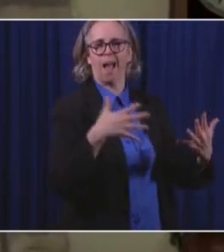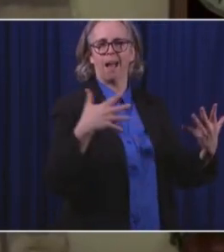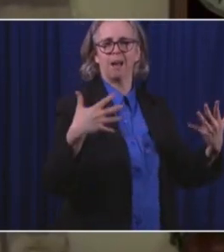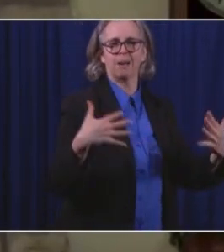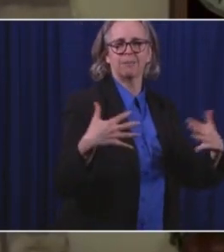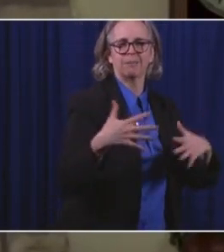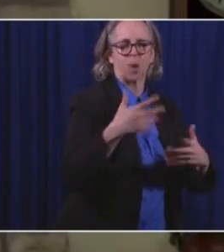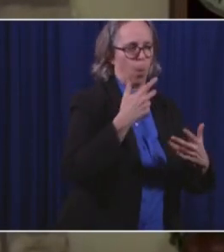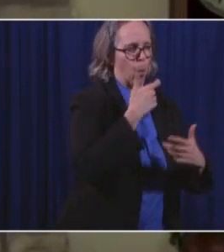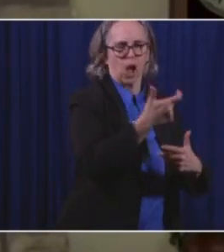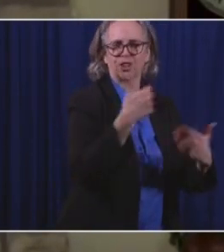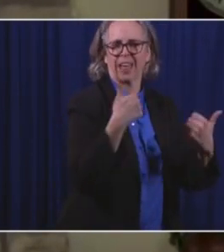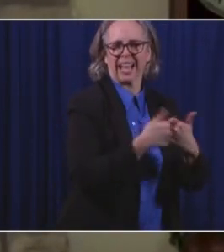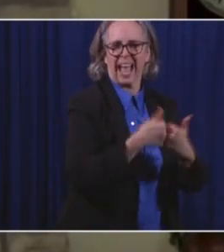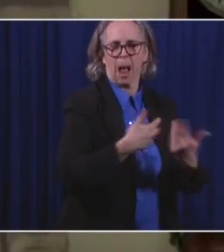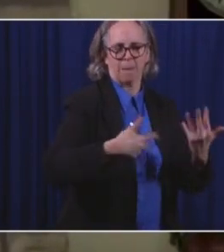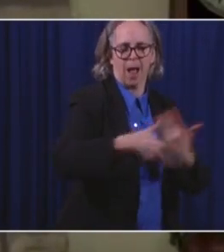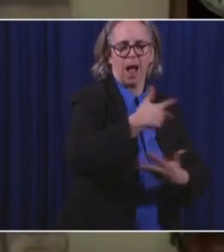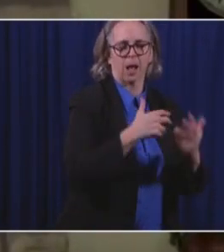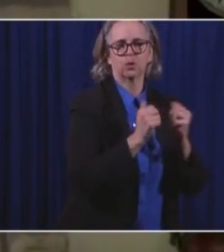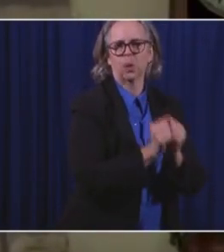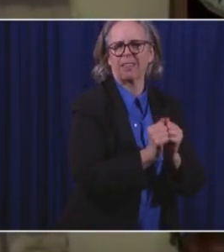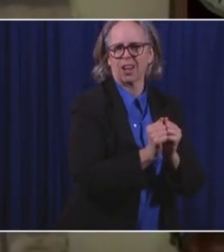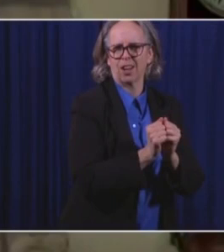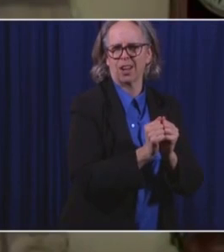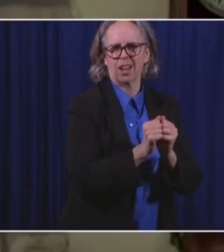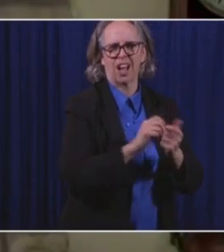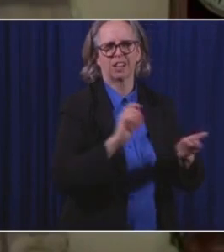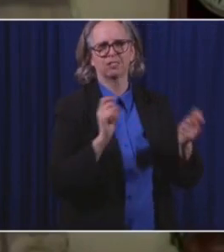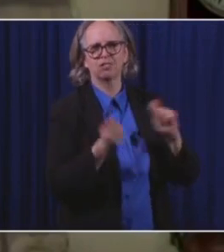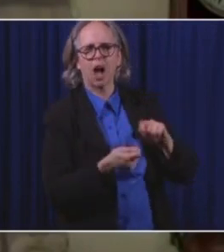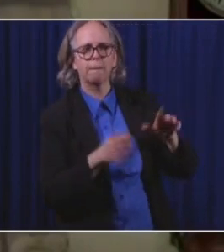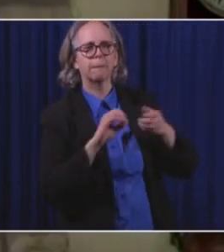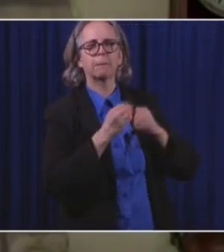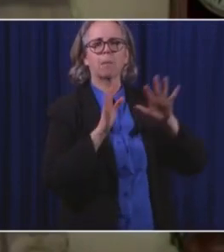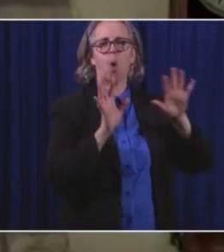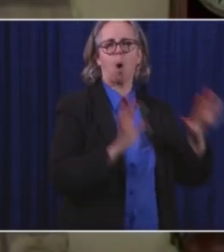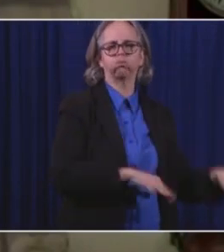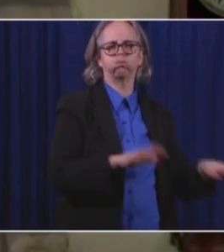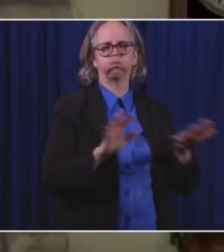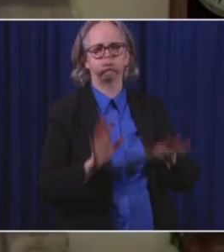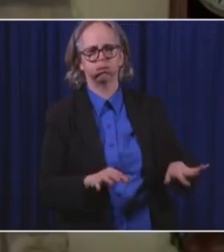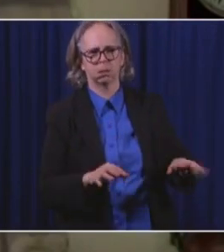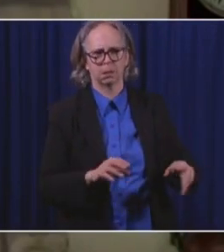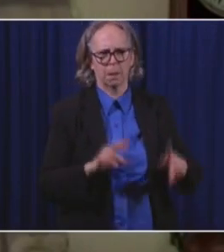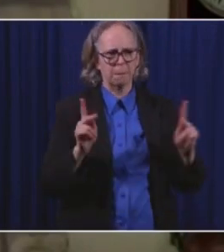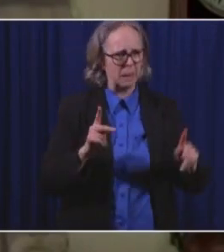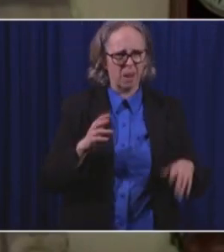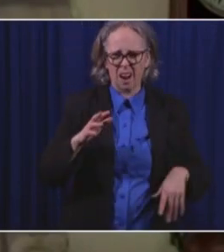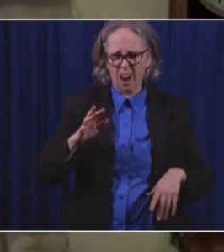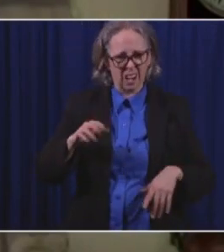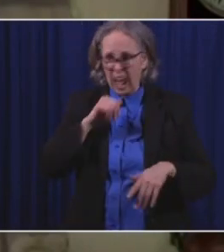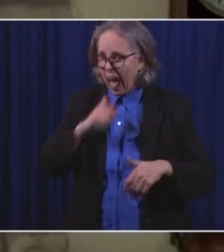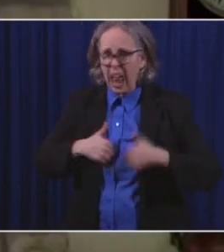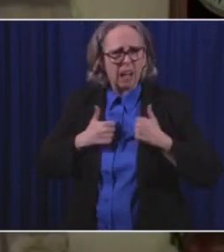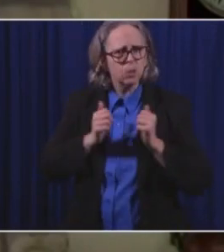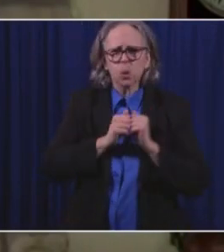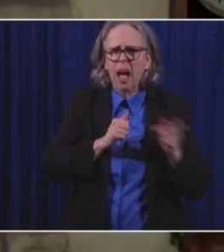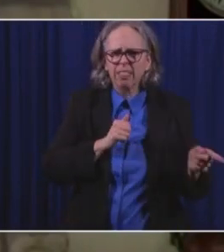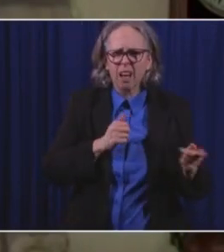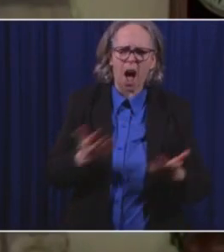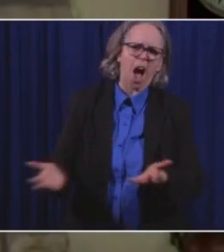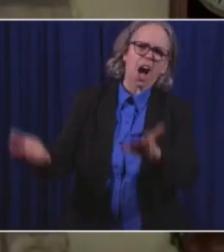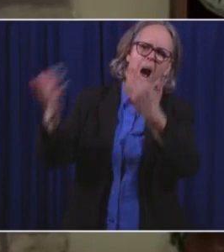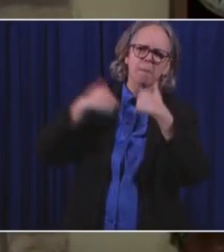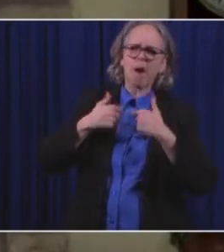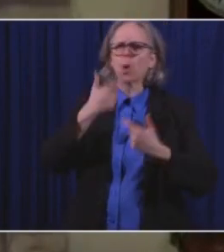with friends, with people outside their own household. And candidly, that is what we think the biggest